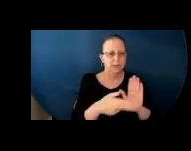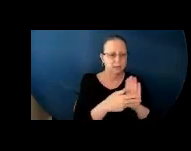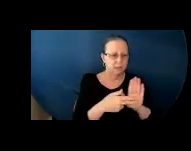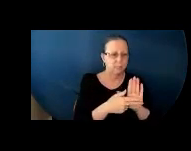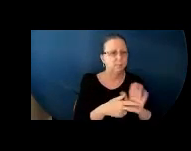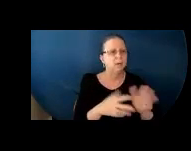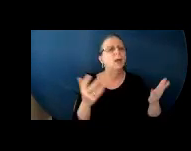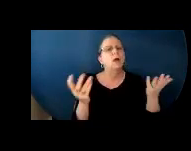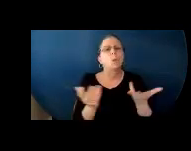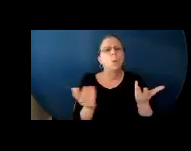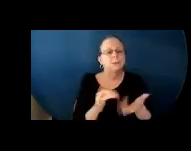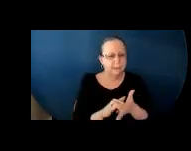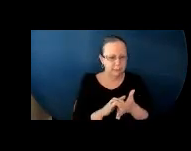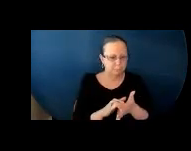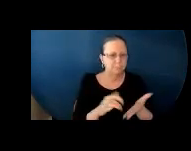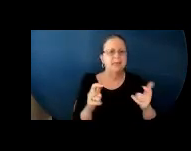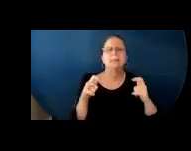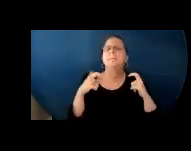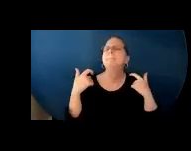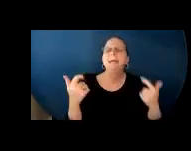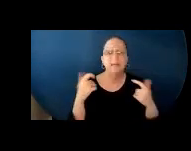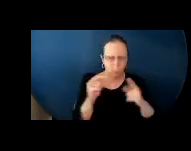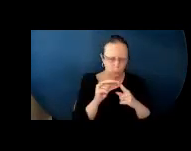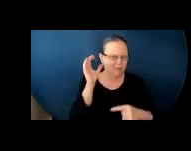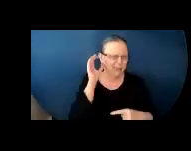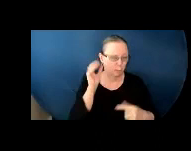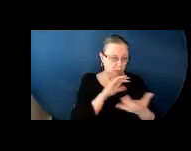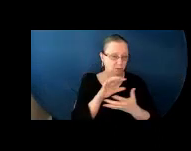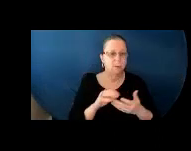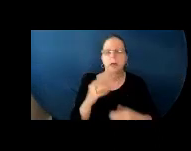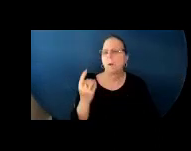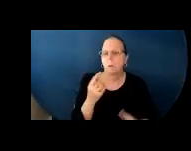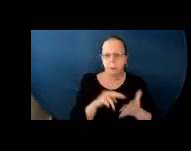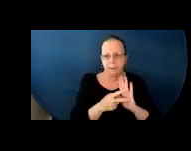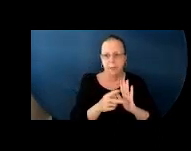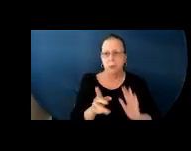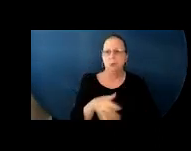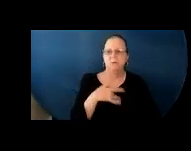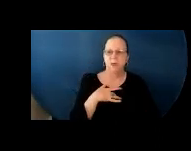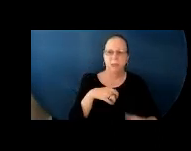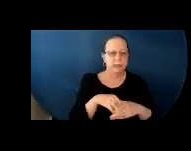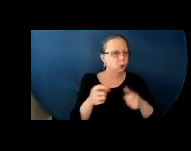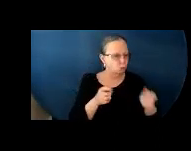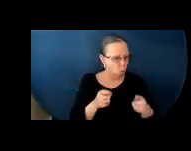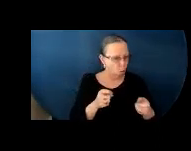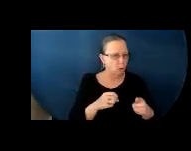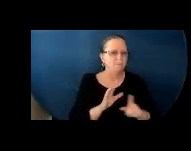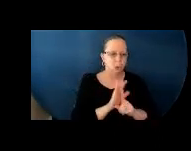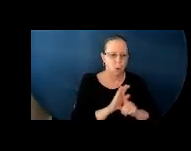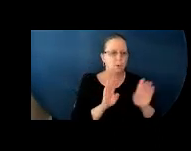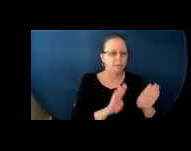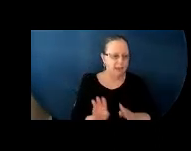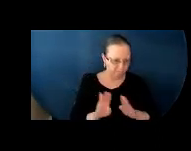Okay, so what is it, right? Autonomy is a big word. It sounds confusing. It just means that you feel in control of your own behaviors, right?